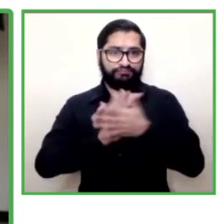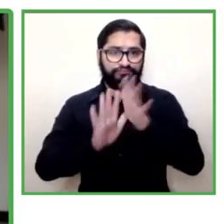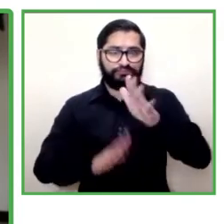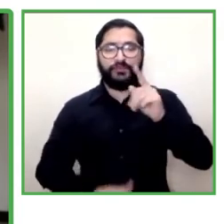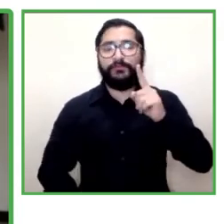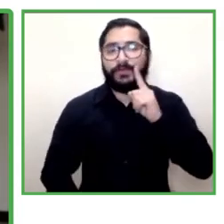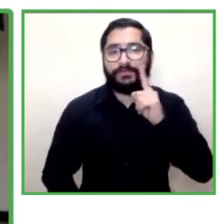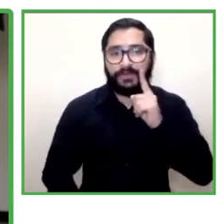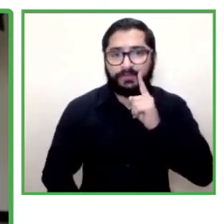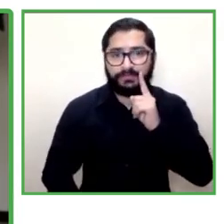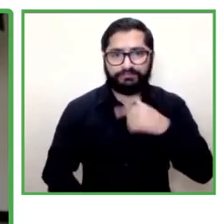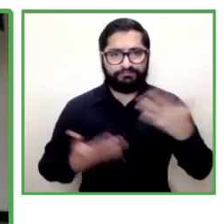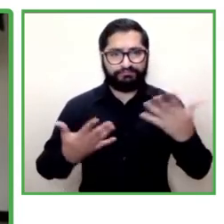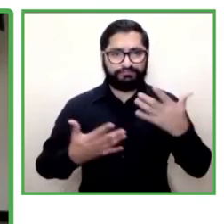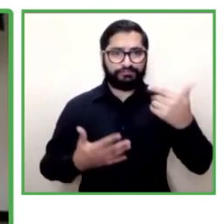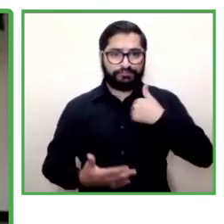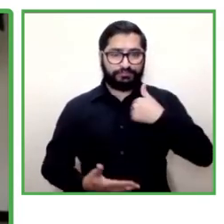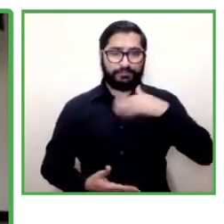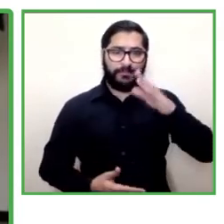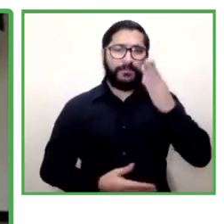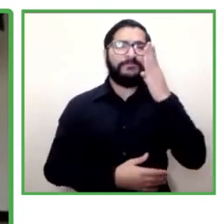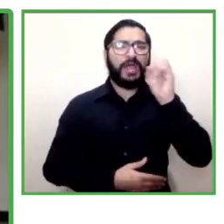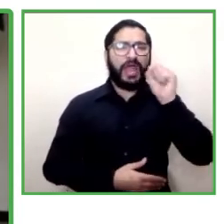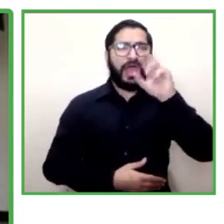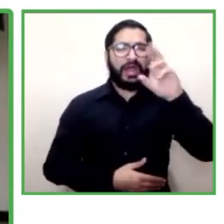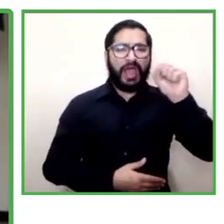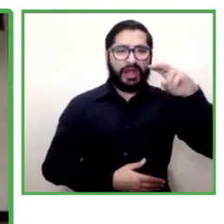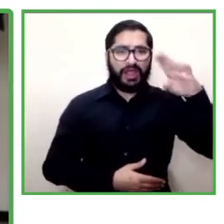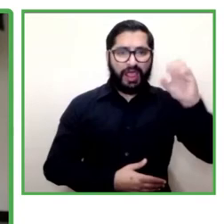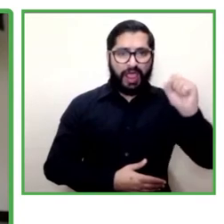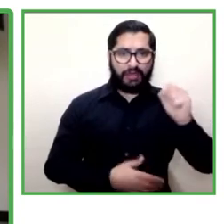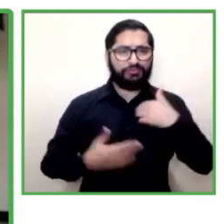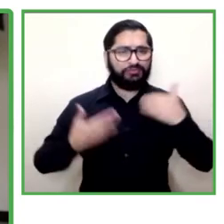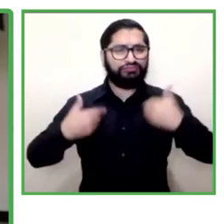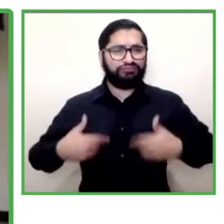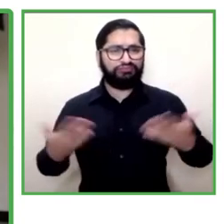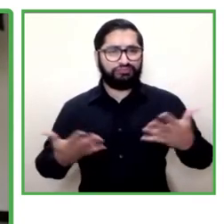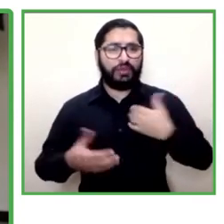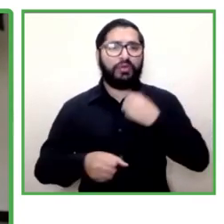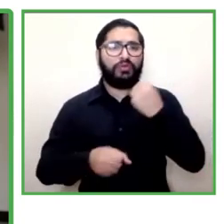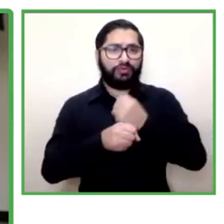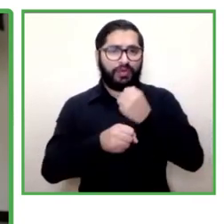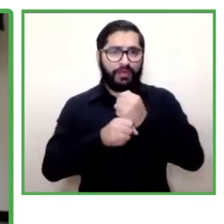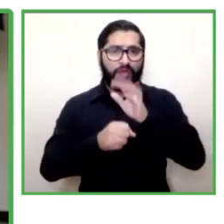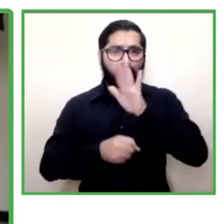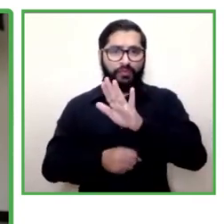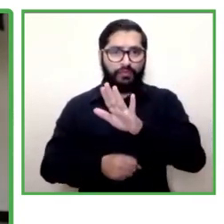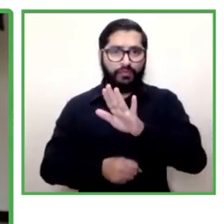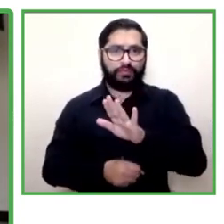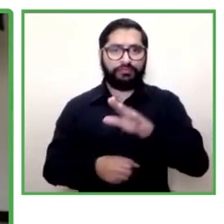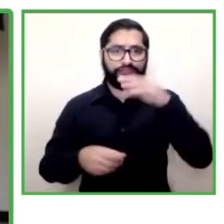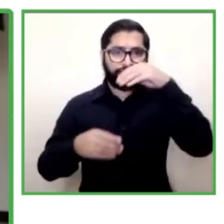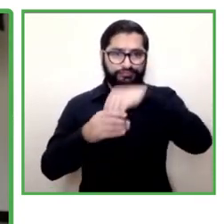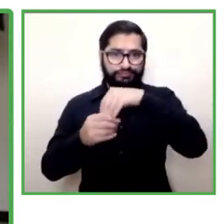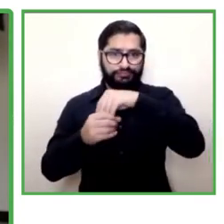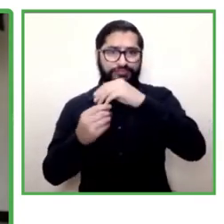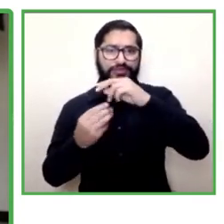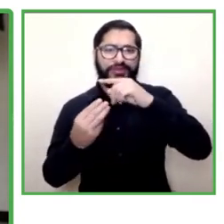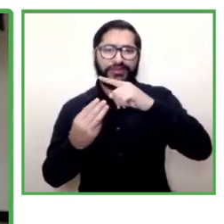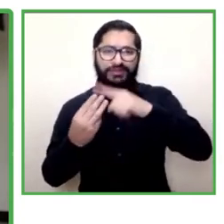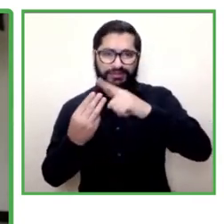Hola, buenas tardes, mi nombre es... Hi, good afternoon. My name is Fabian Bravo. I live in Barranquilla City, and I work in